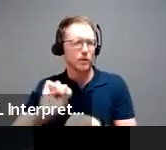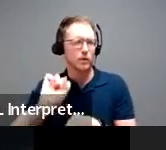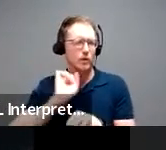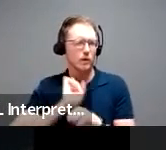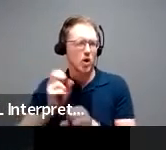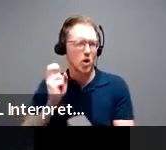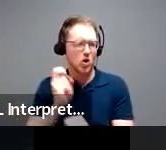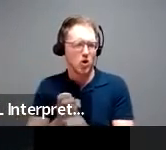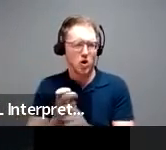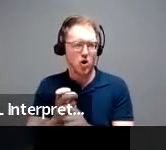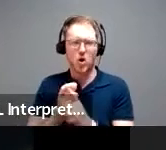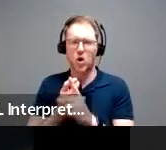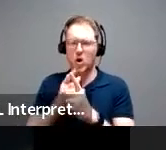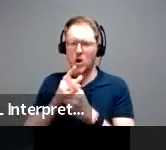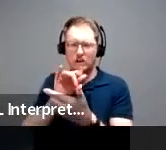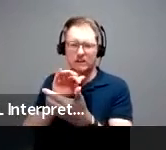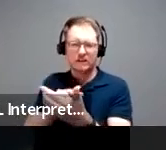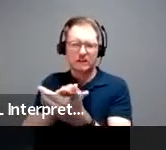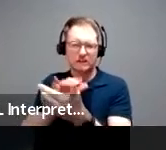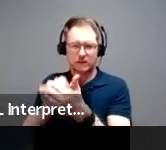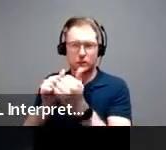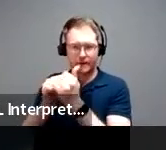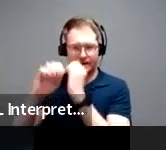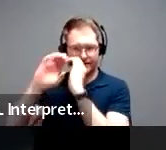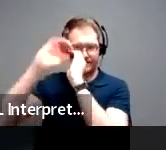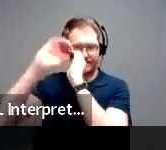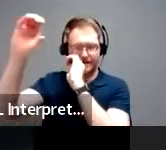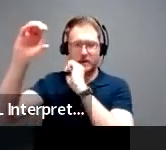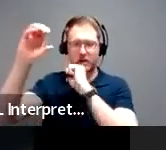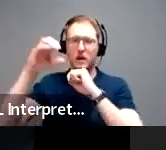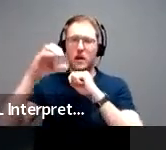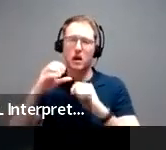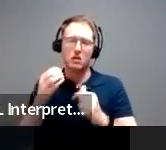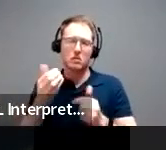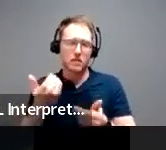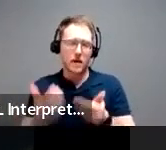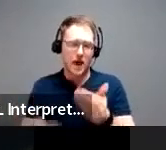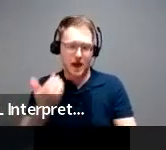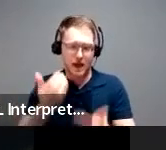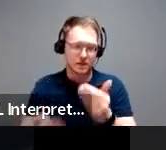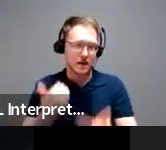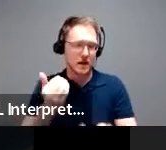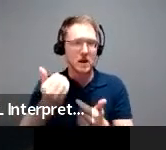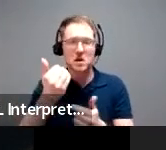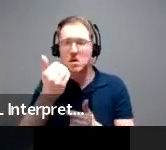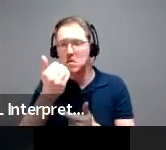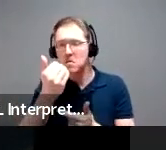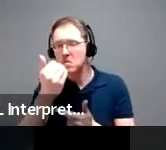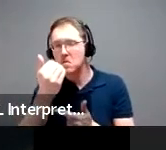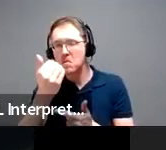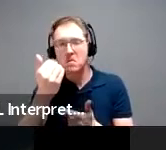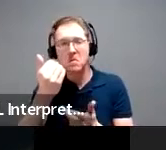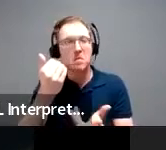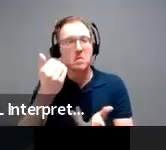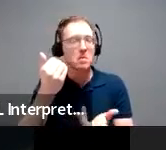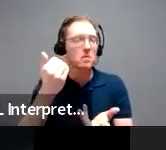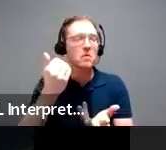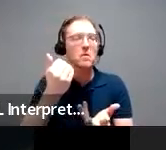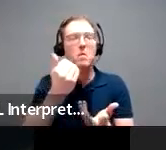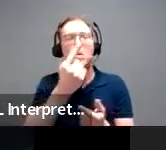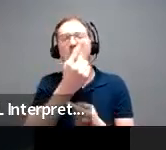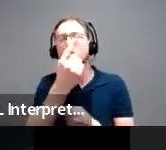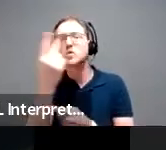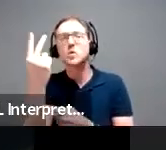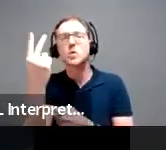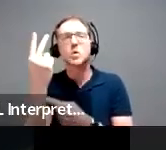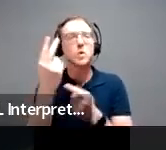of James Webb time to studying planets like this, maybe, just maybe, in 1 or 2 very favorable objects, we could even look for